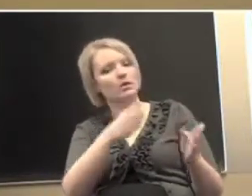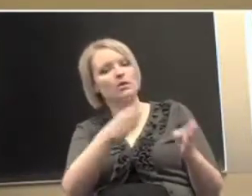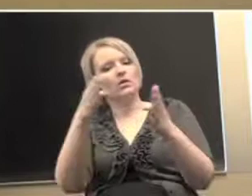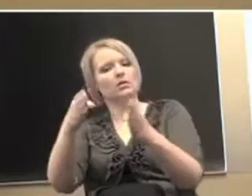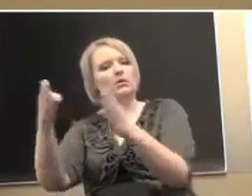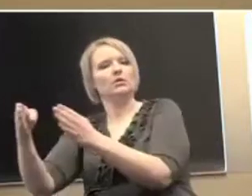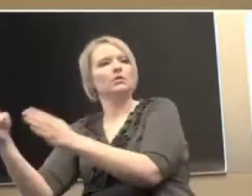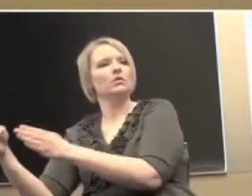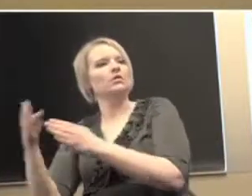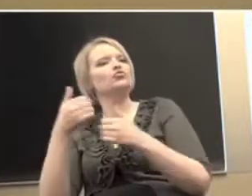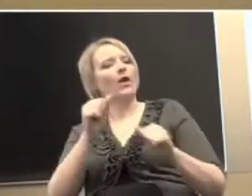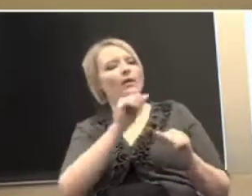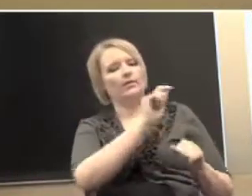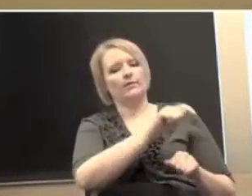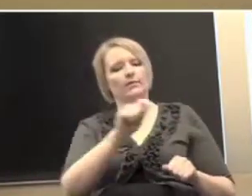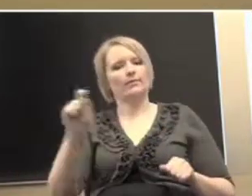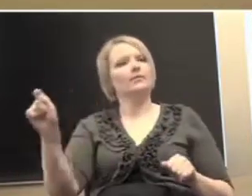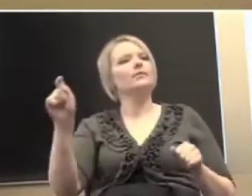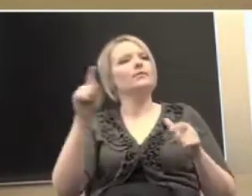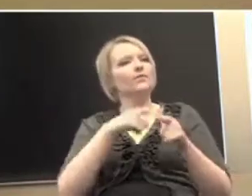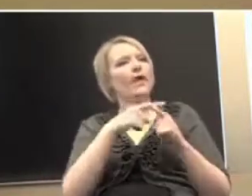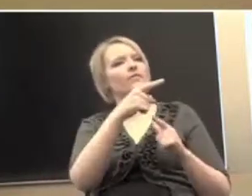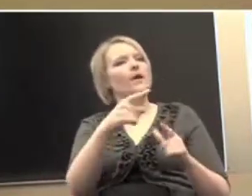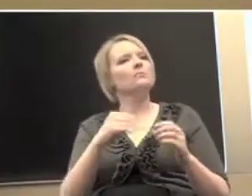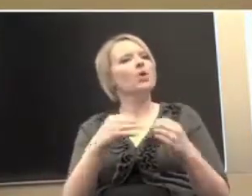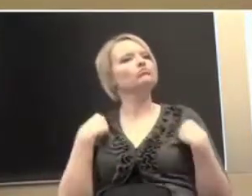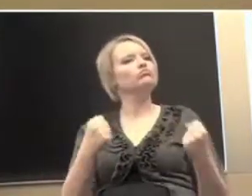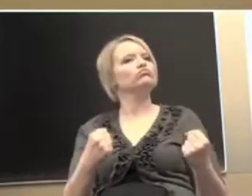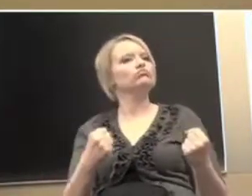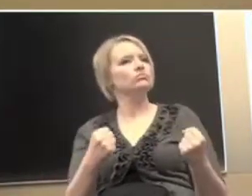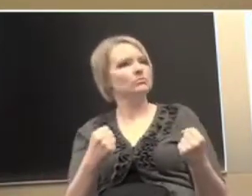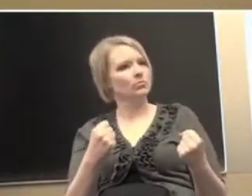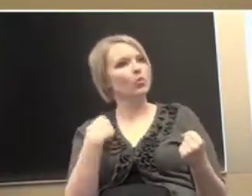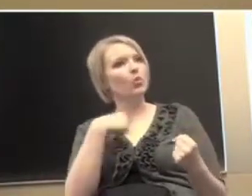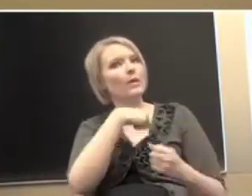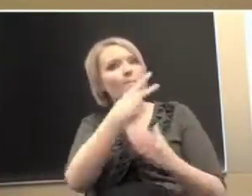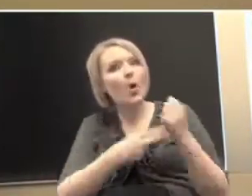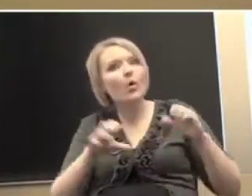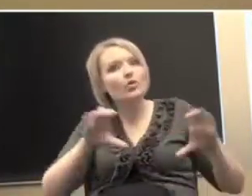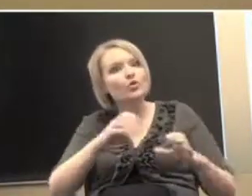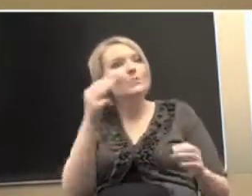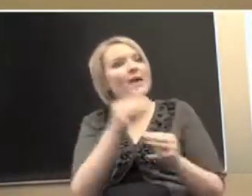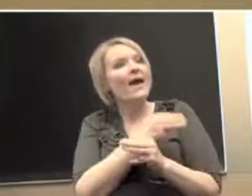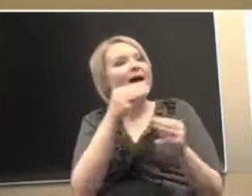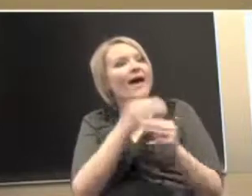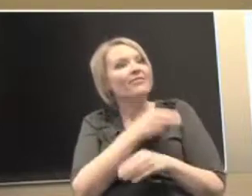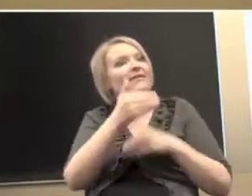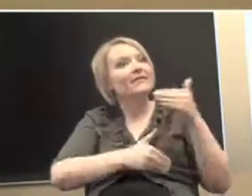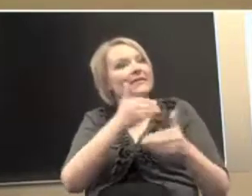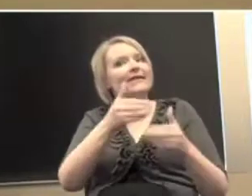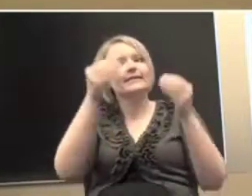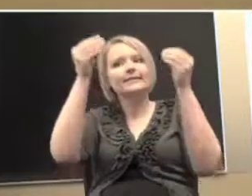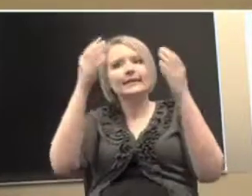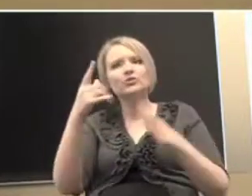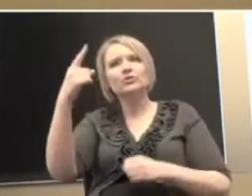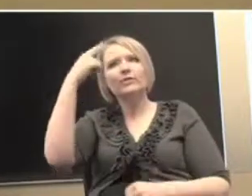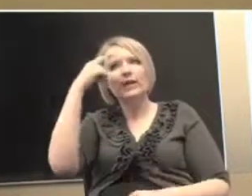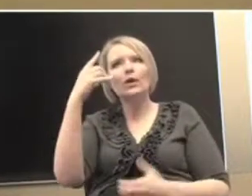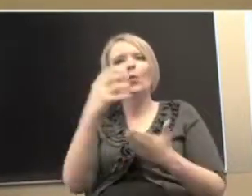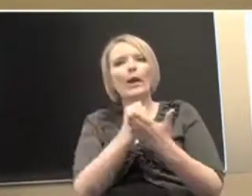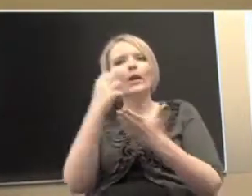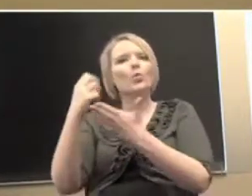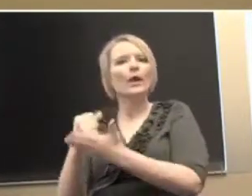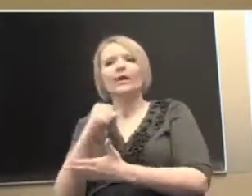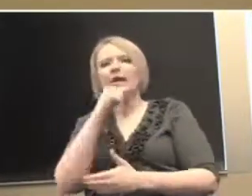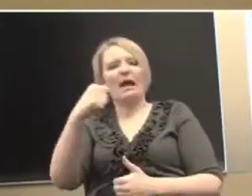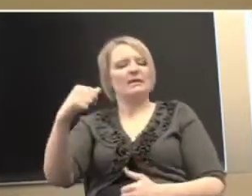can build that competence up, and we've done math. It's been a win-win. If we can help teachers begin to think of win-win, not I have